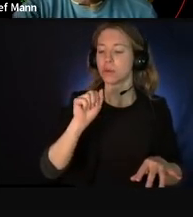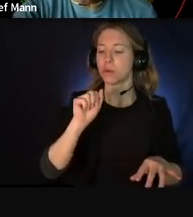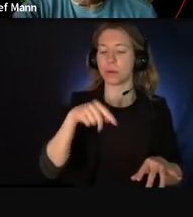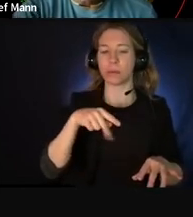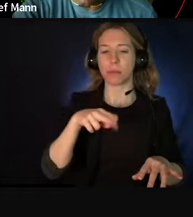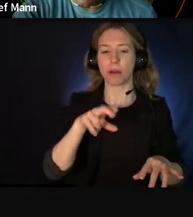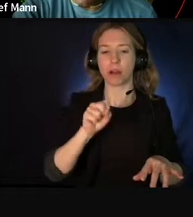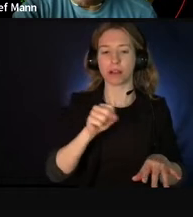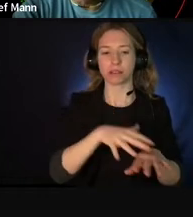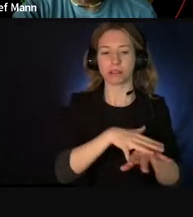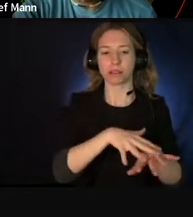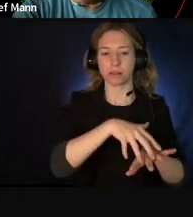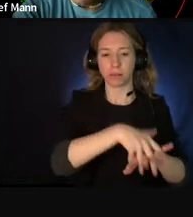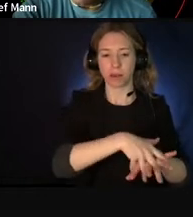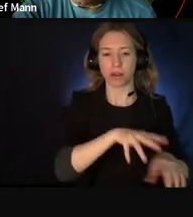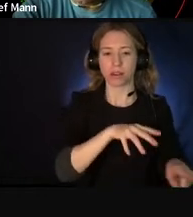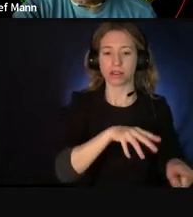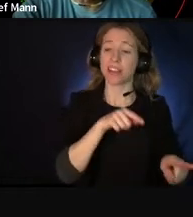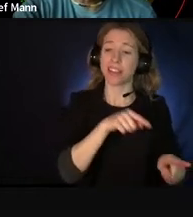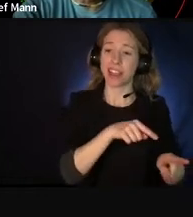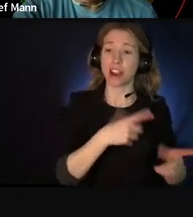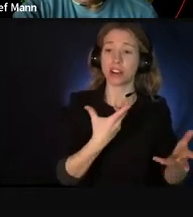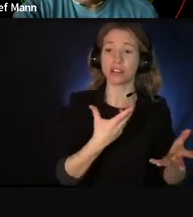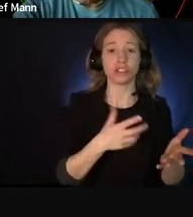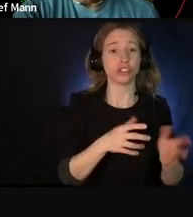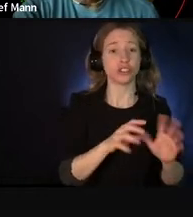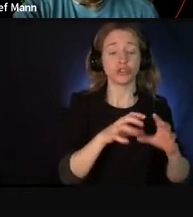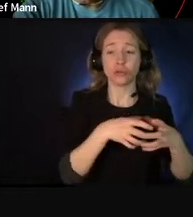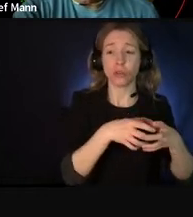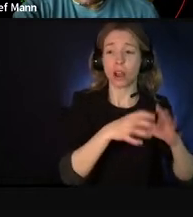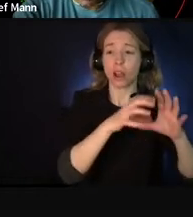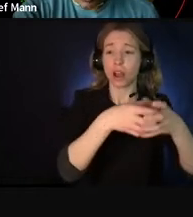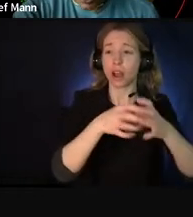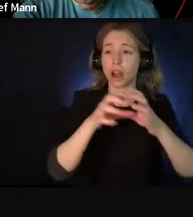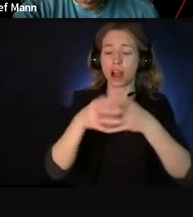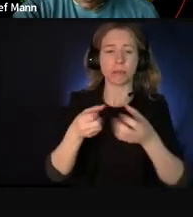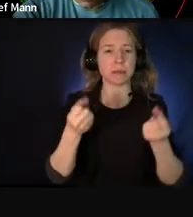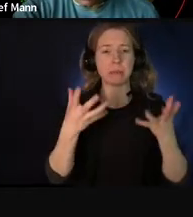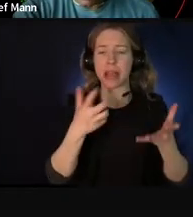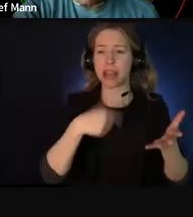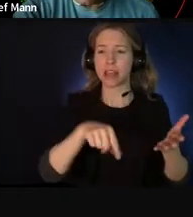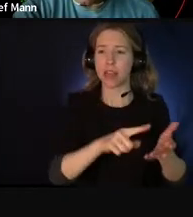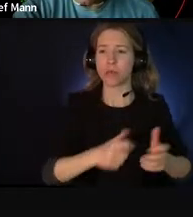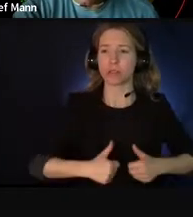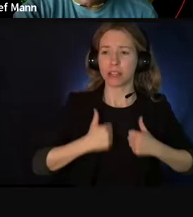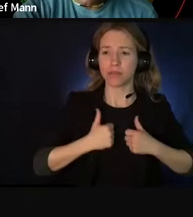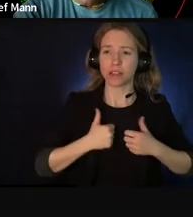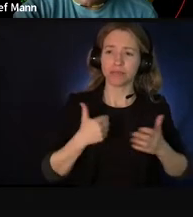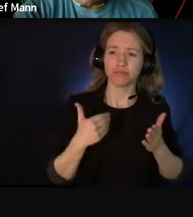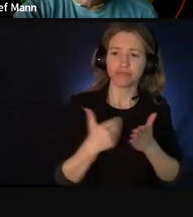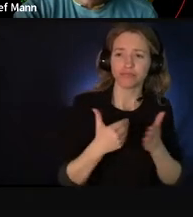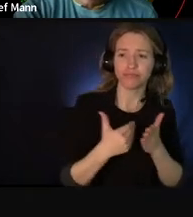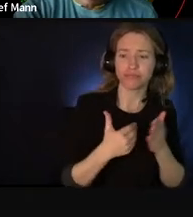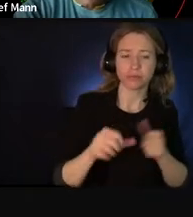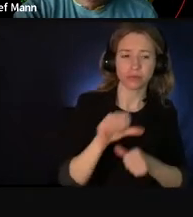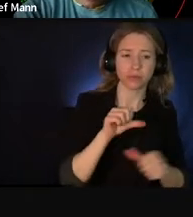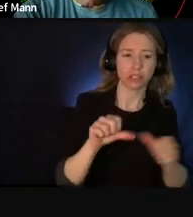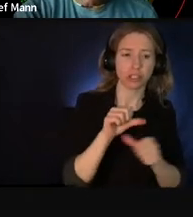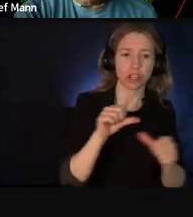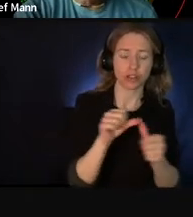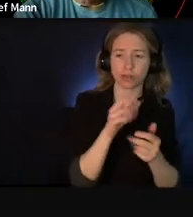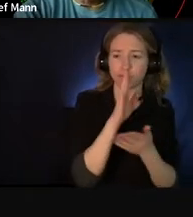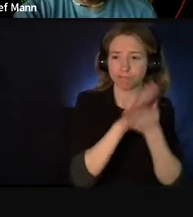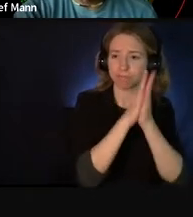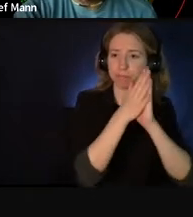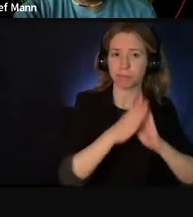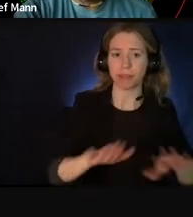tries at living in peace next to each other. And so this actual treaty of 1665